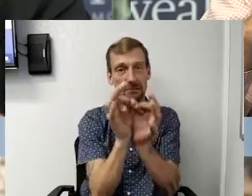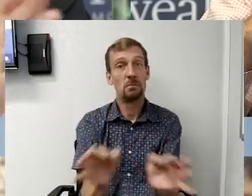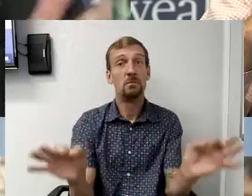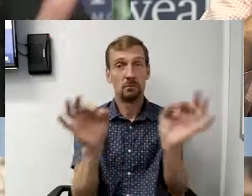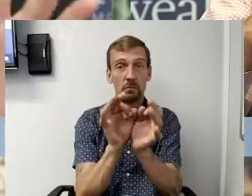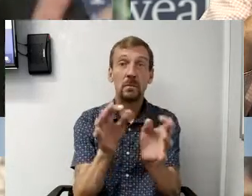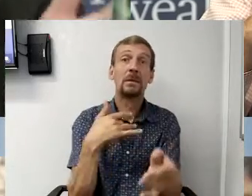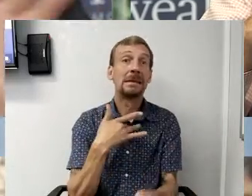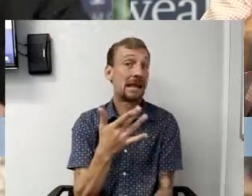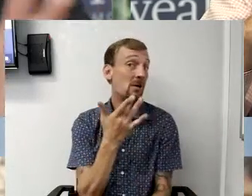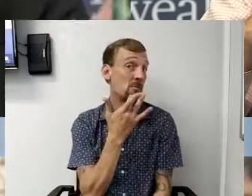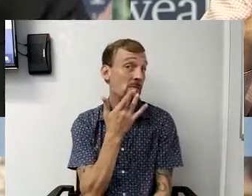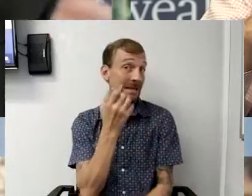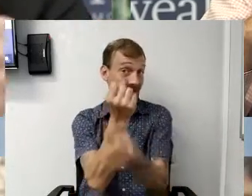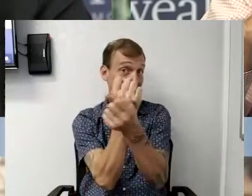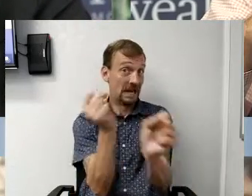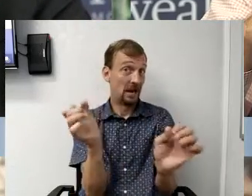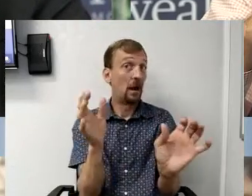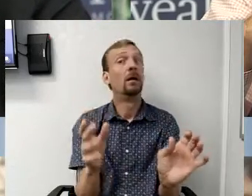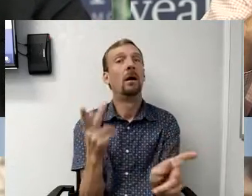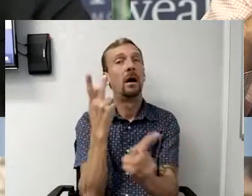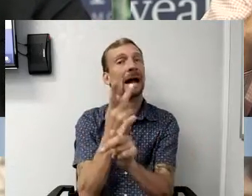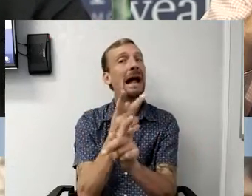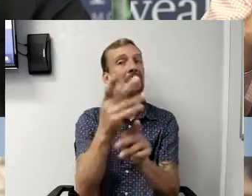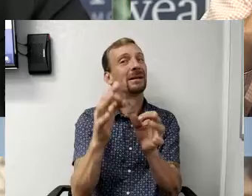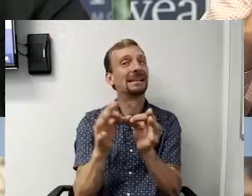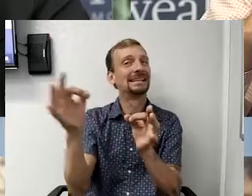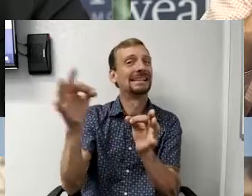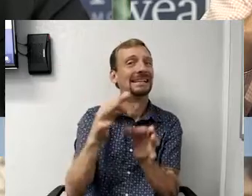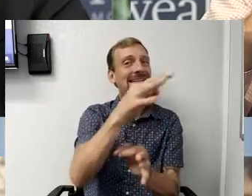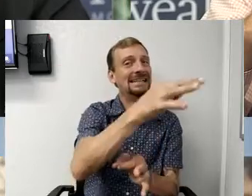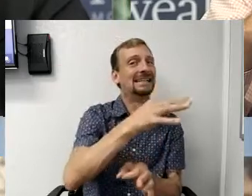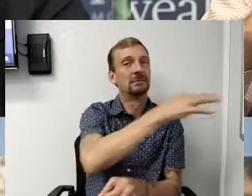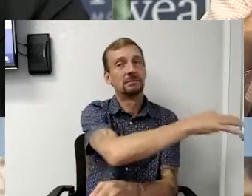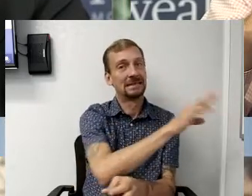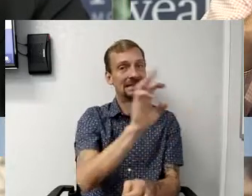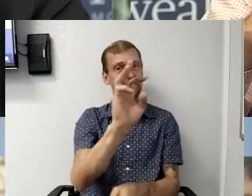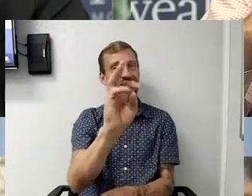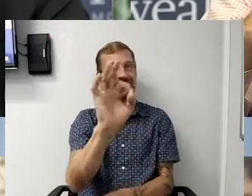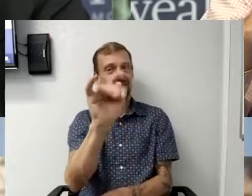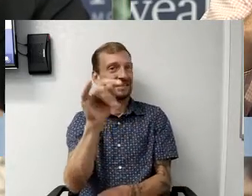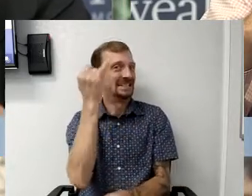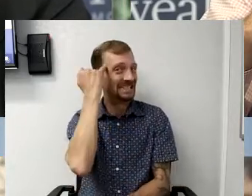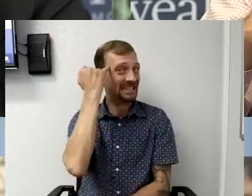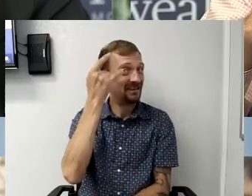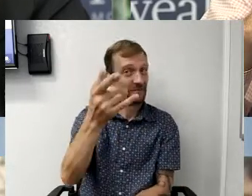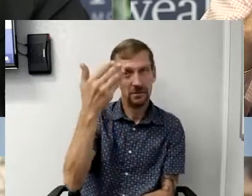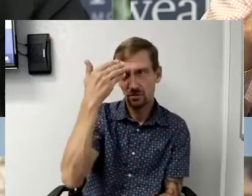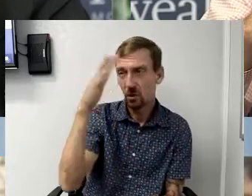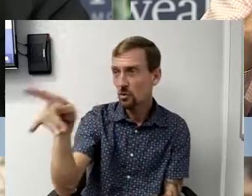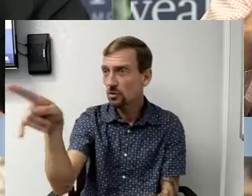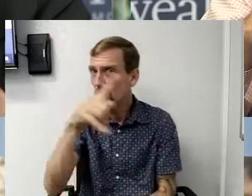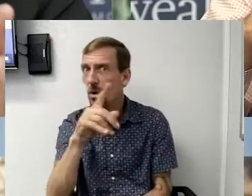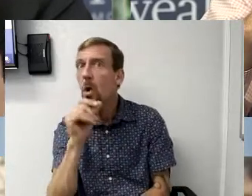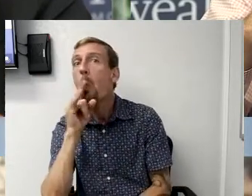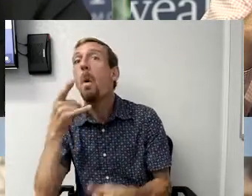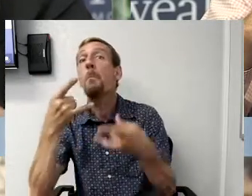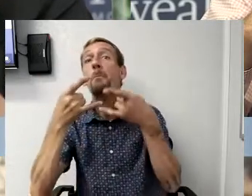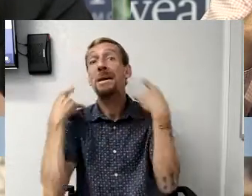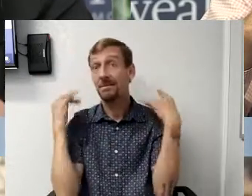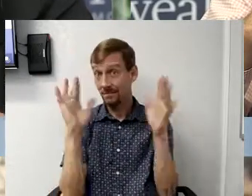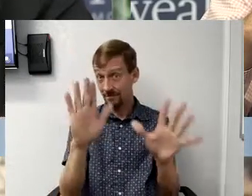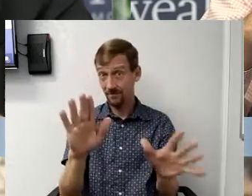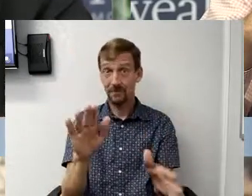the safe side, I would try to keep that distance whenever you can for people that you don't know, or wear a mask. But in